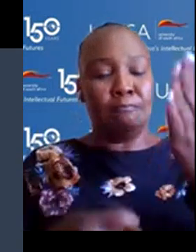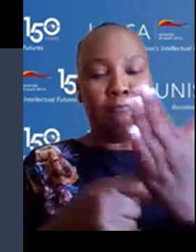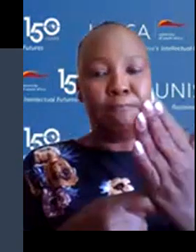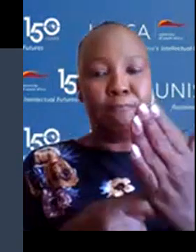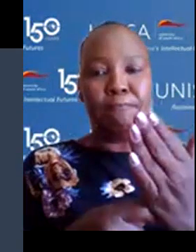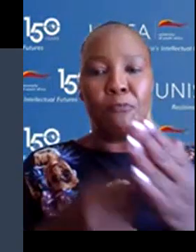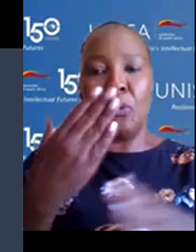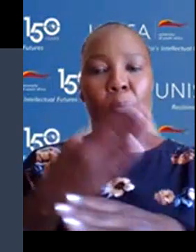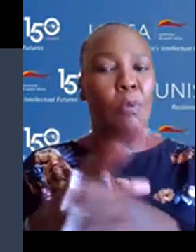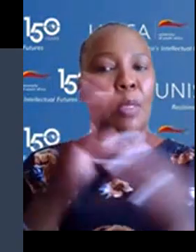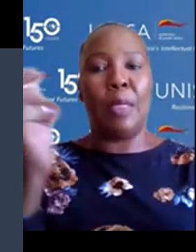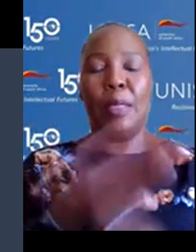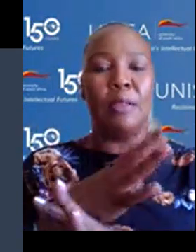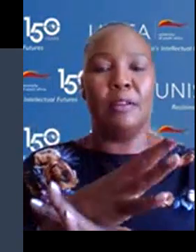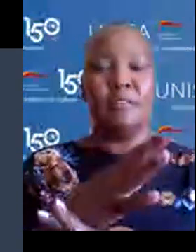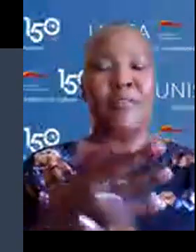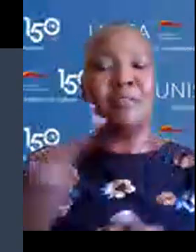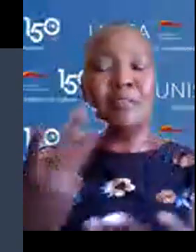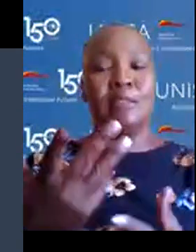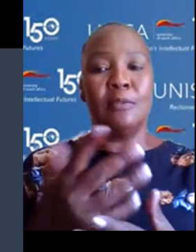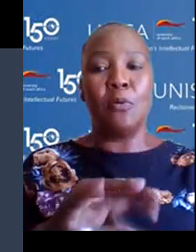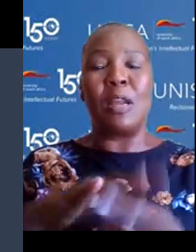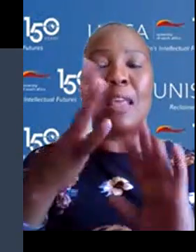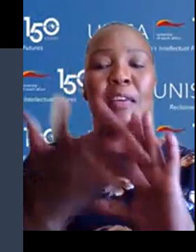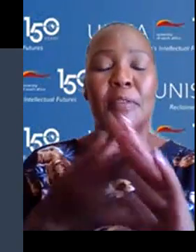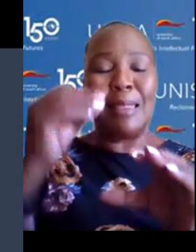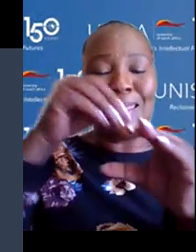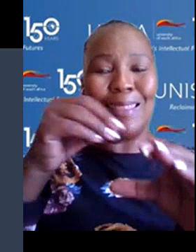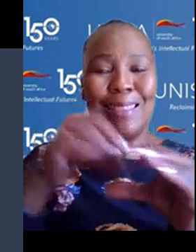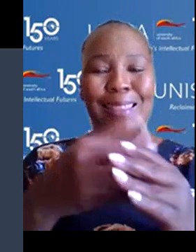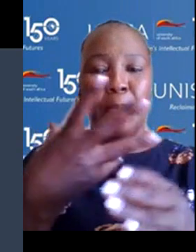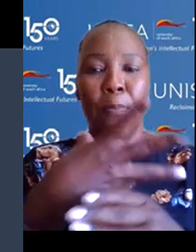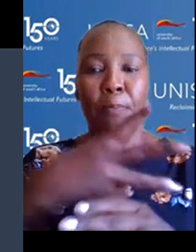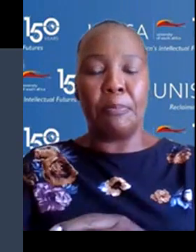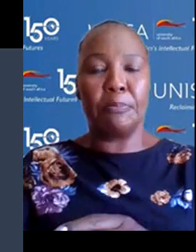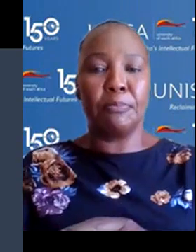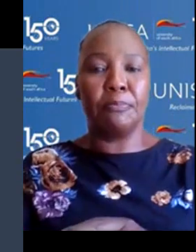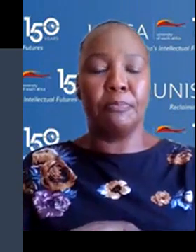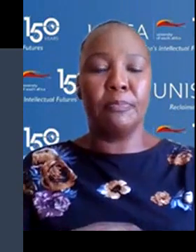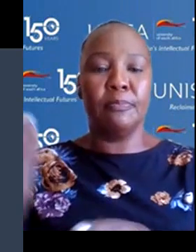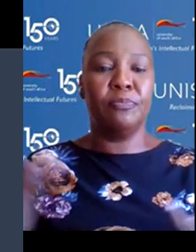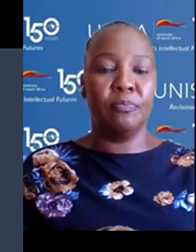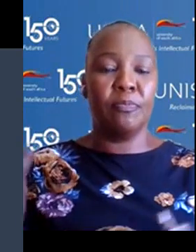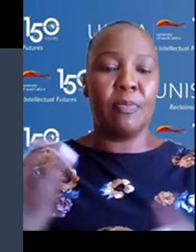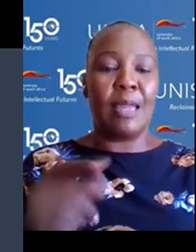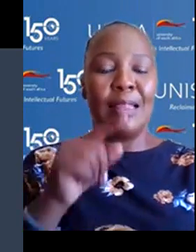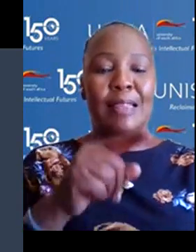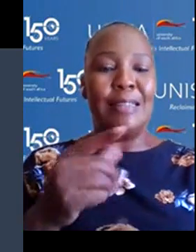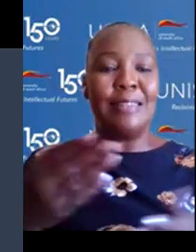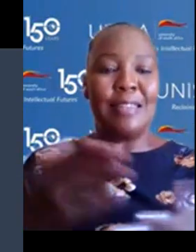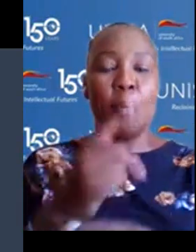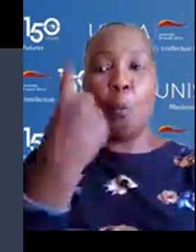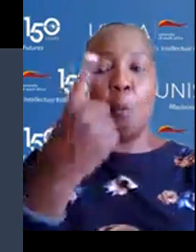work. So whatever's on there is most likely gone. This is your savior,